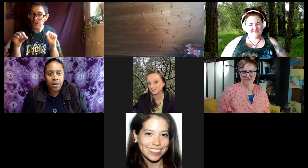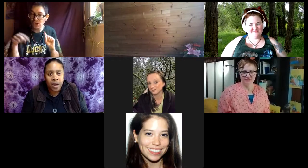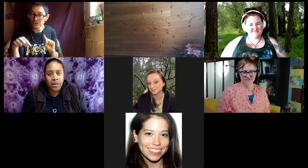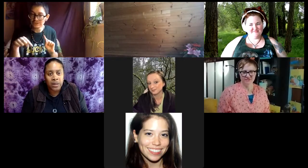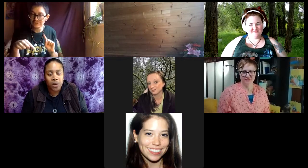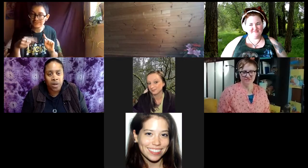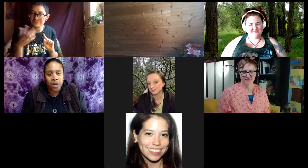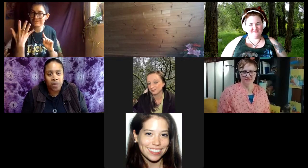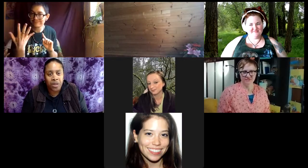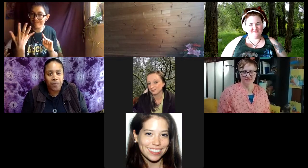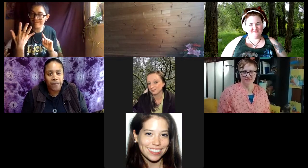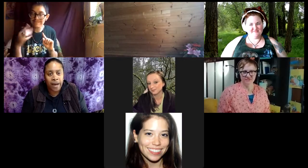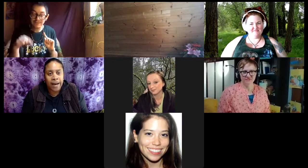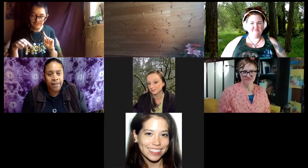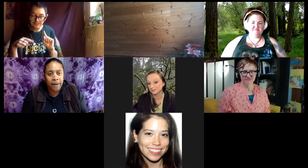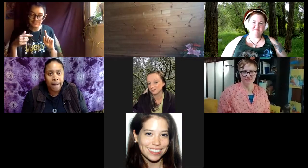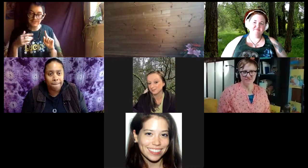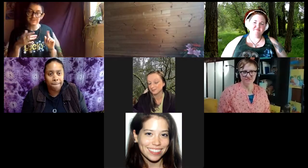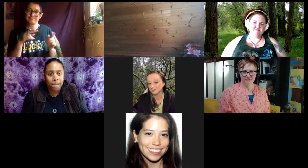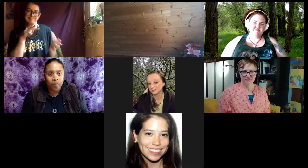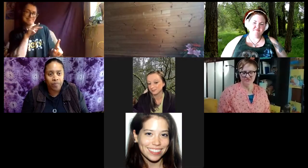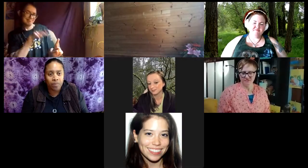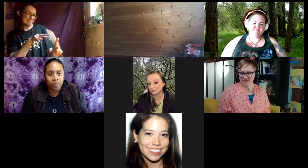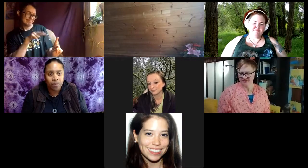And it's also associated with the number 5.